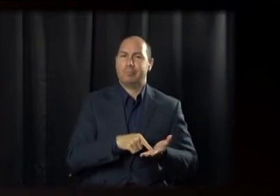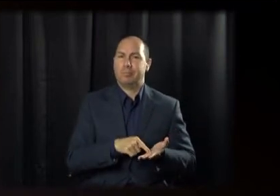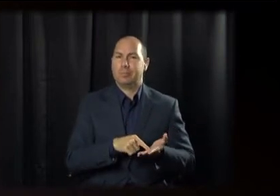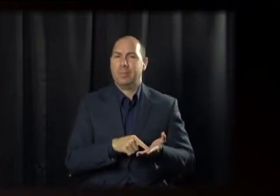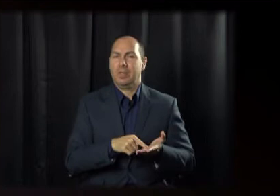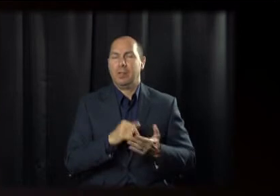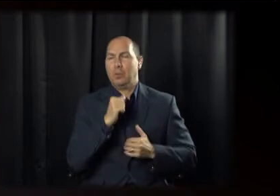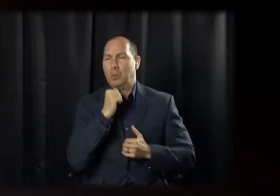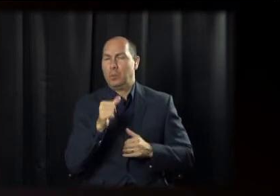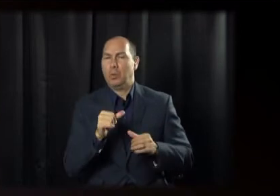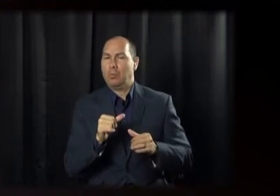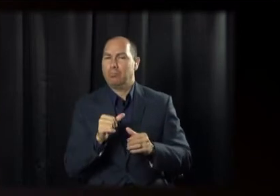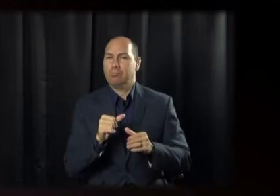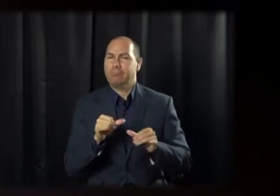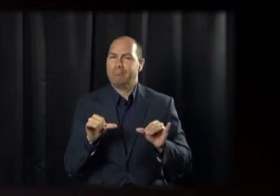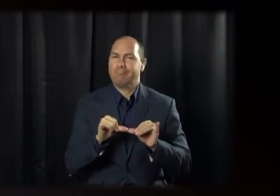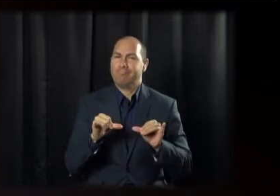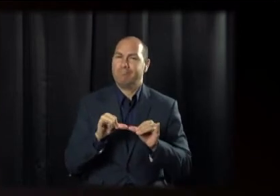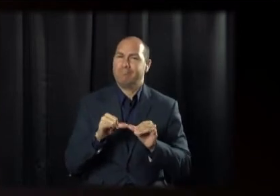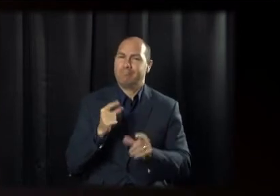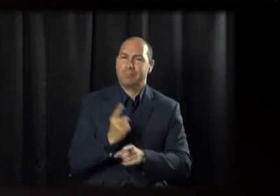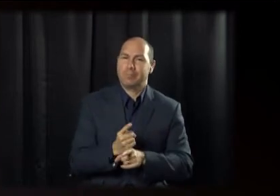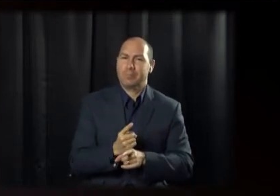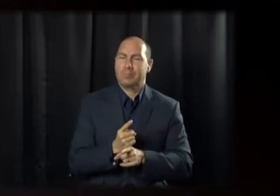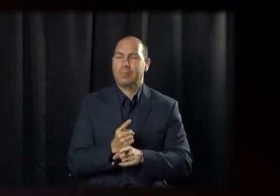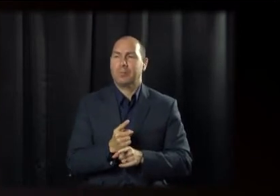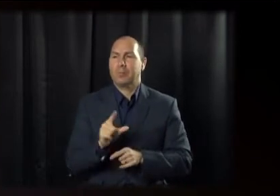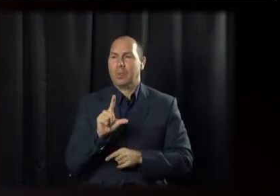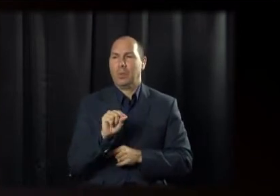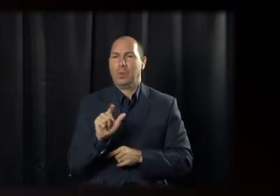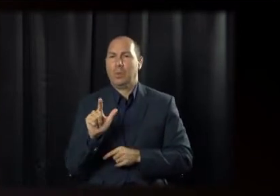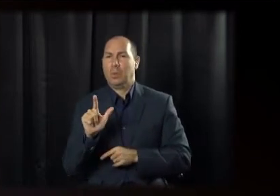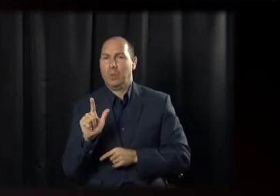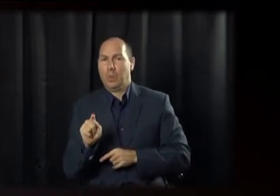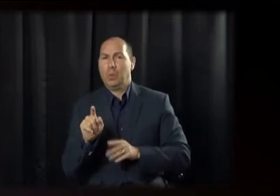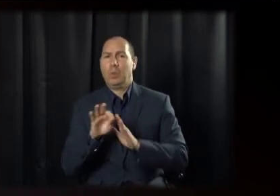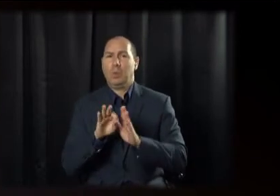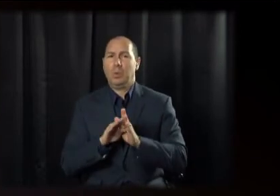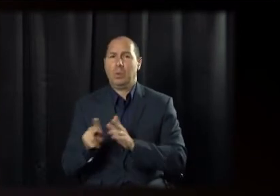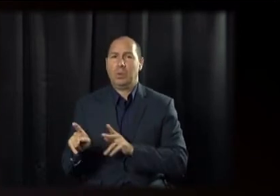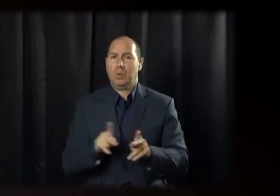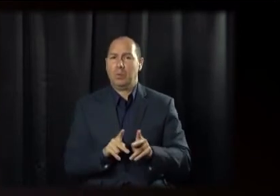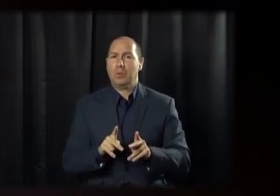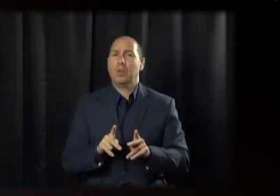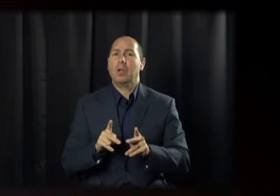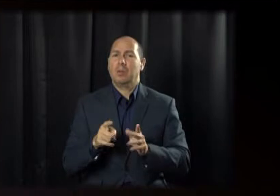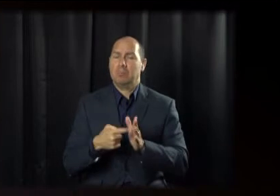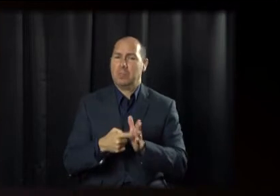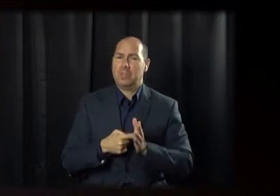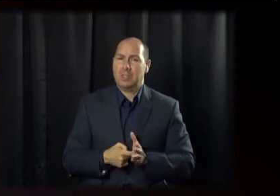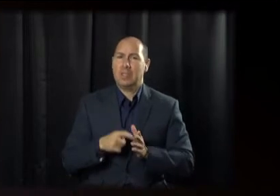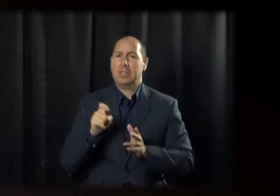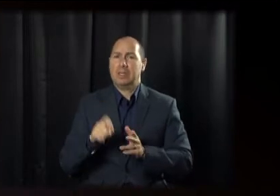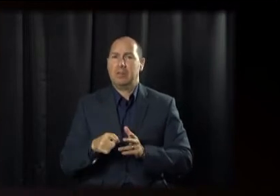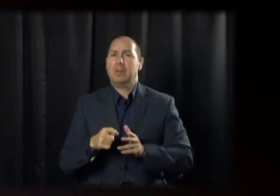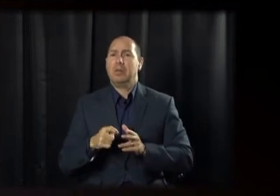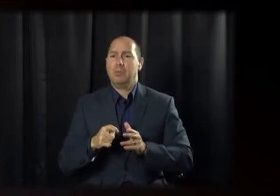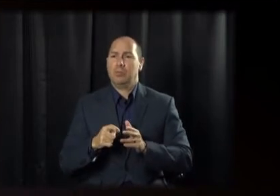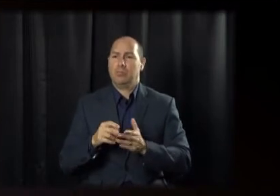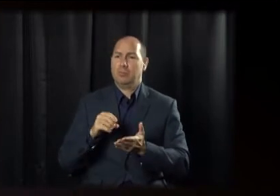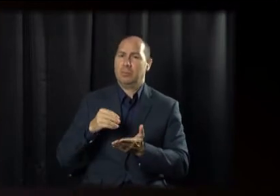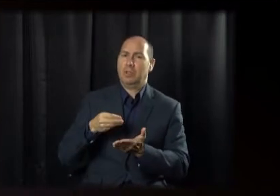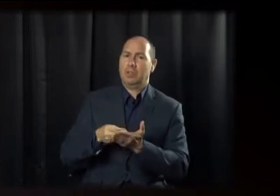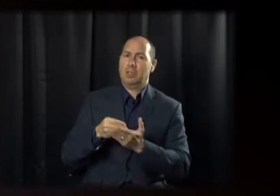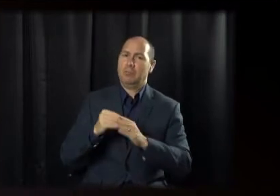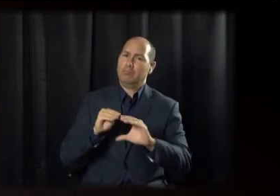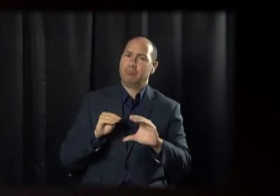actual meter readings. The proposed 2021 fiscal plan requires Prasa to invest in upgrading its metering infrastructure, either